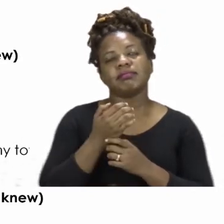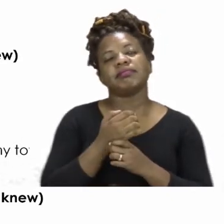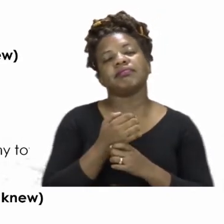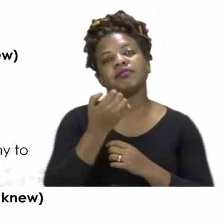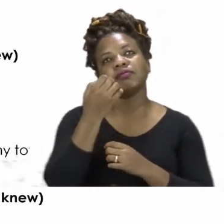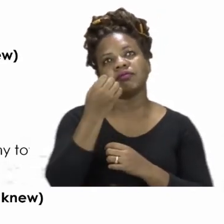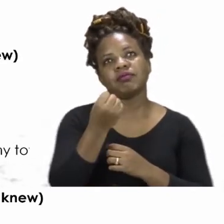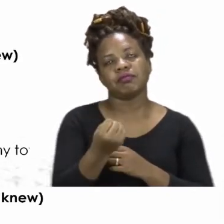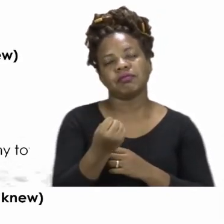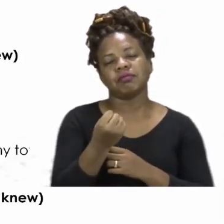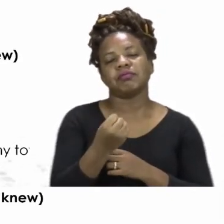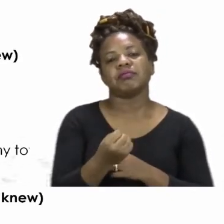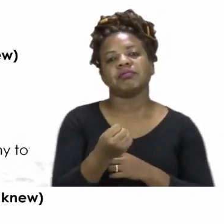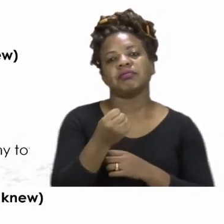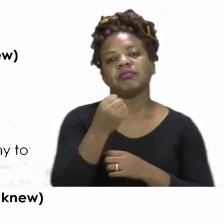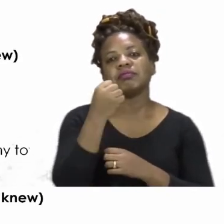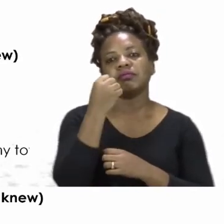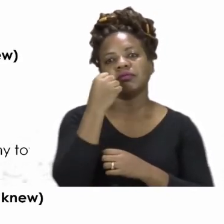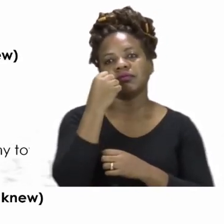come together